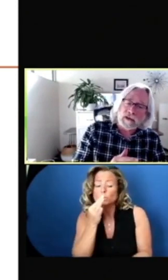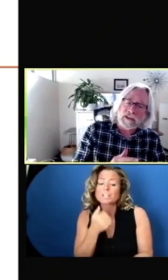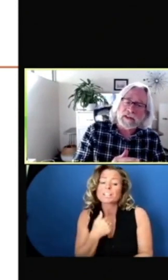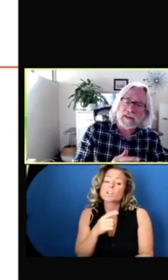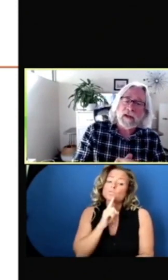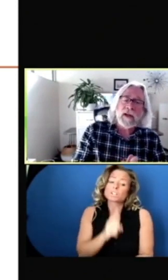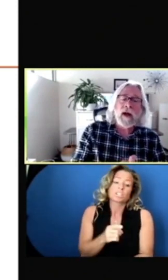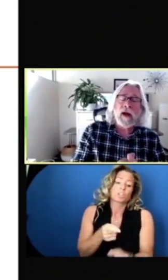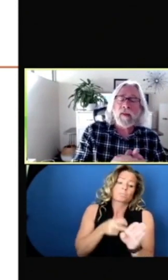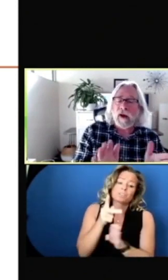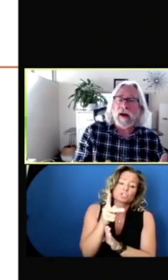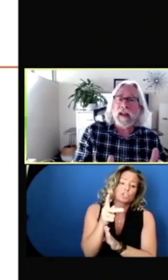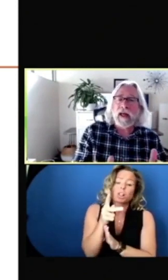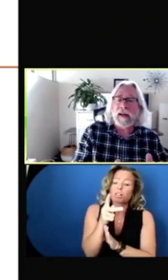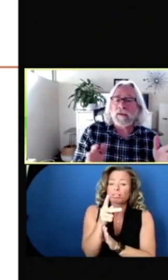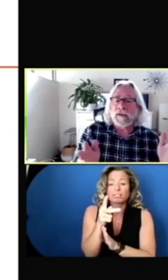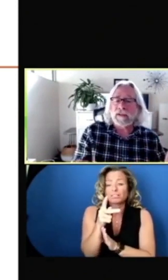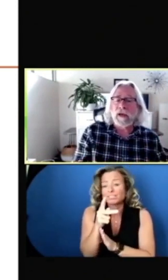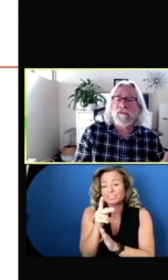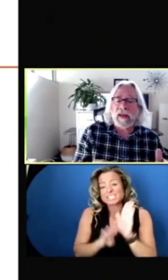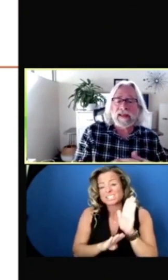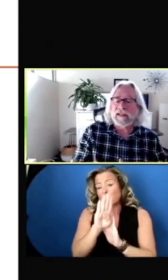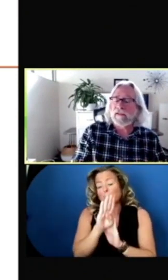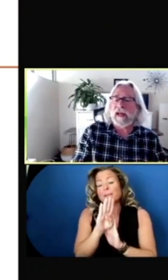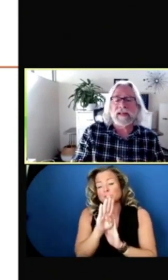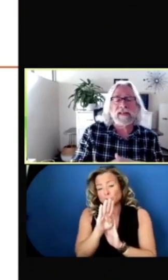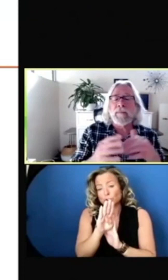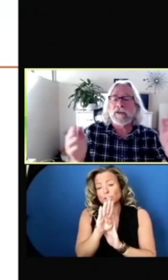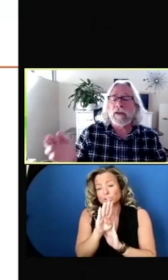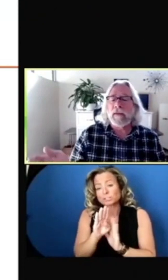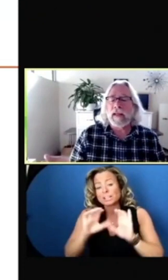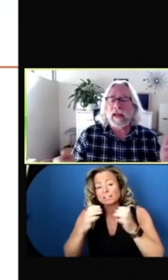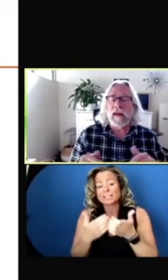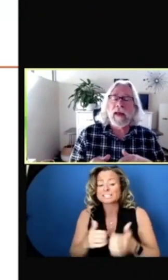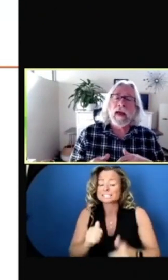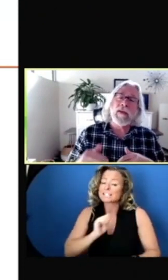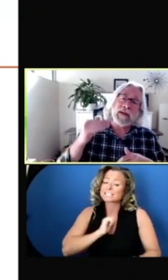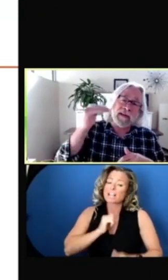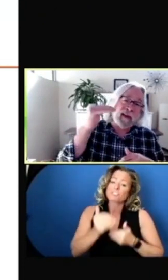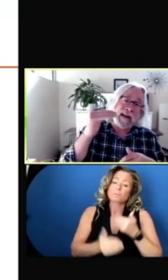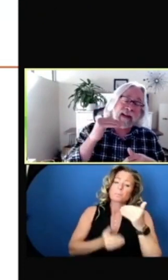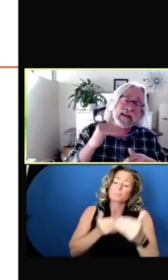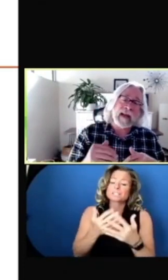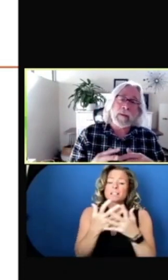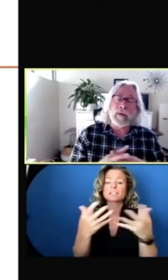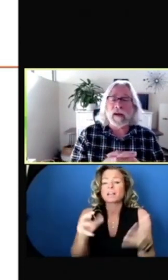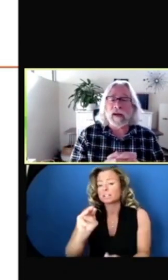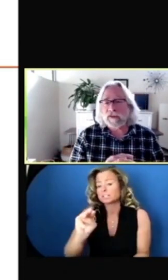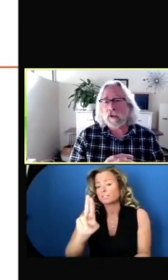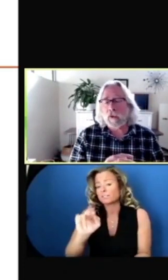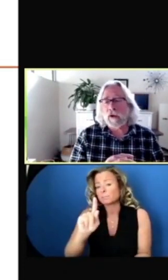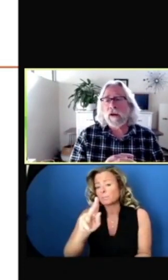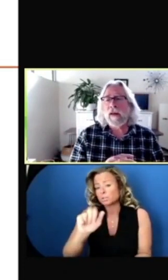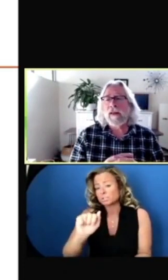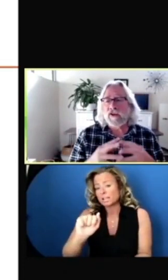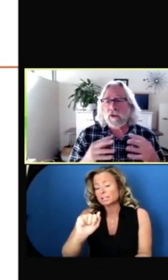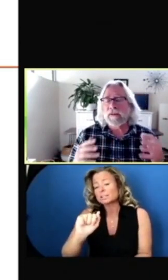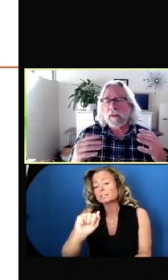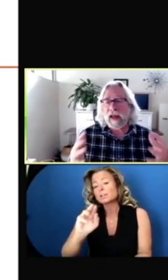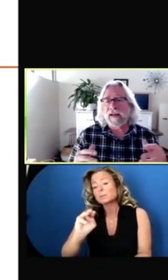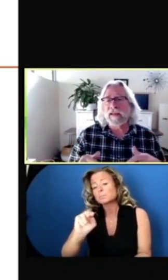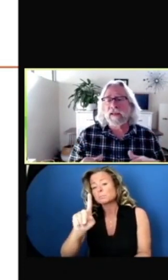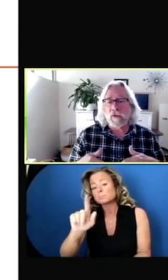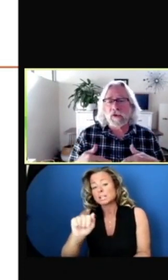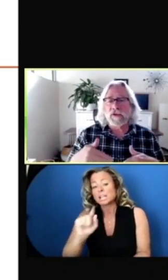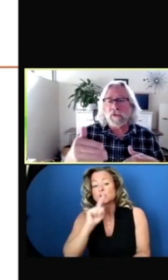development courses. They're online, they're self-paced, lots of multimedia, and there is a final exam with a cut score that you